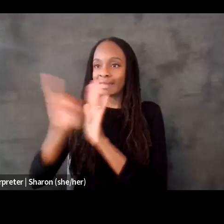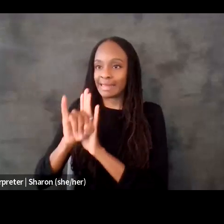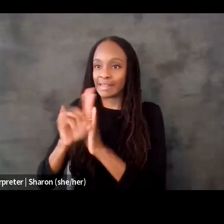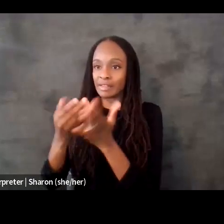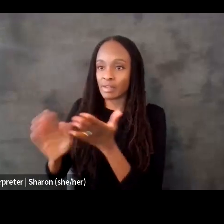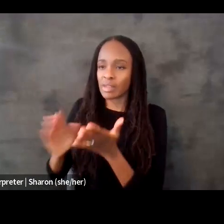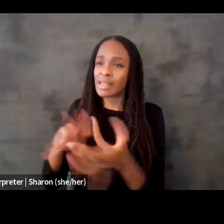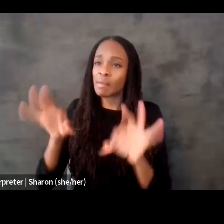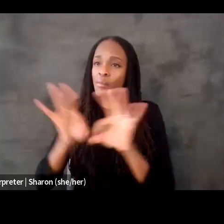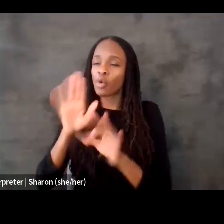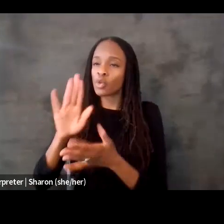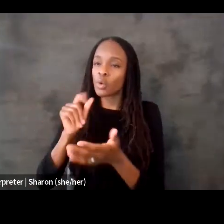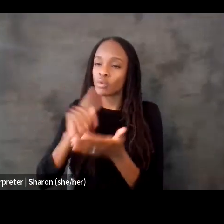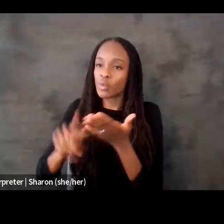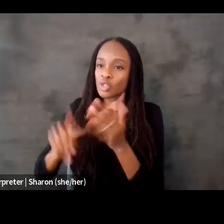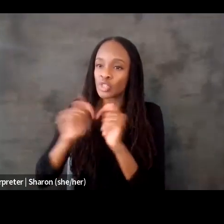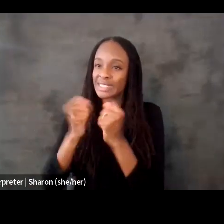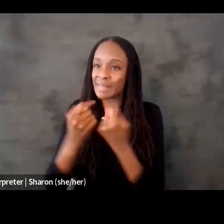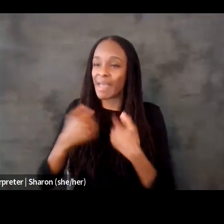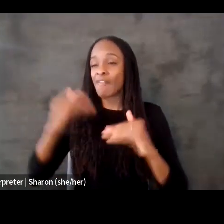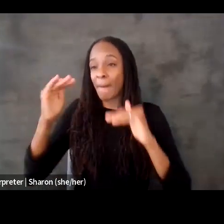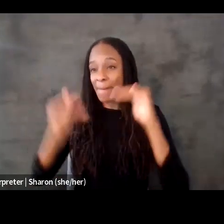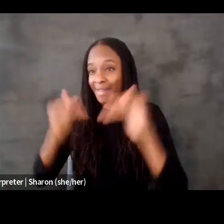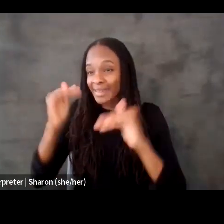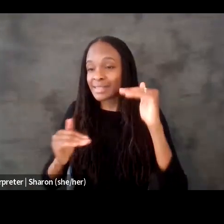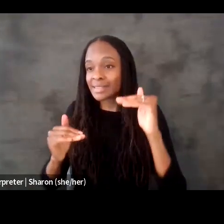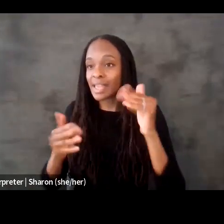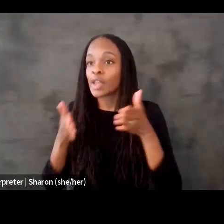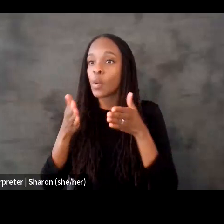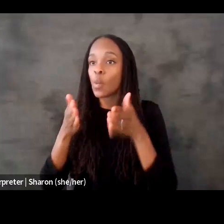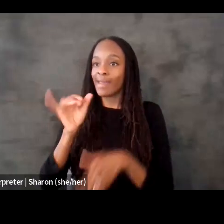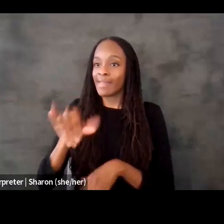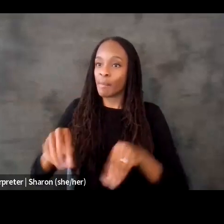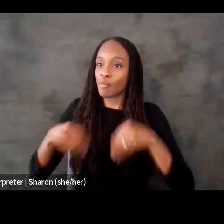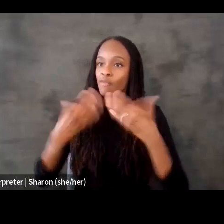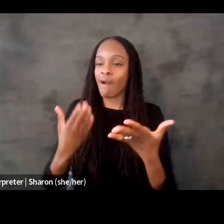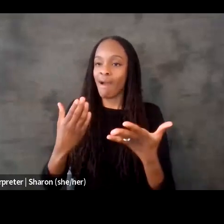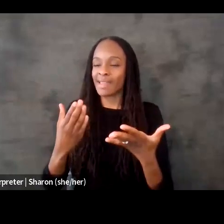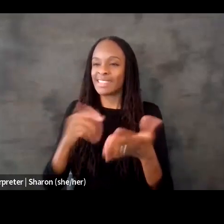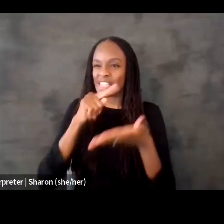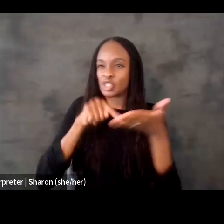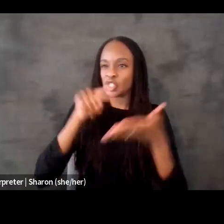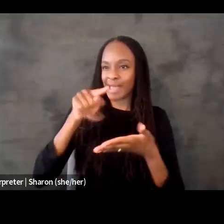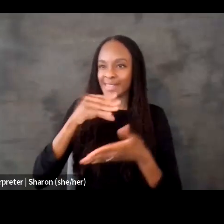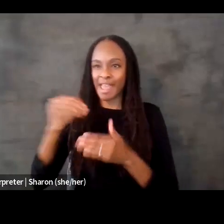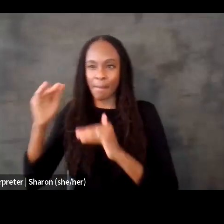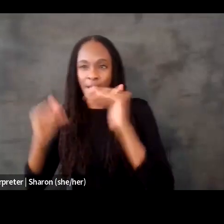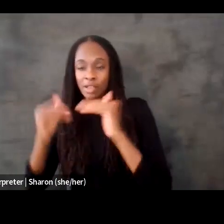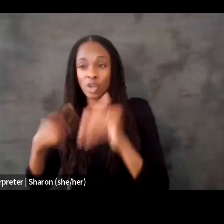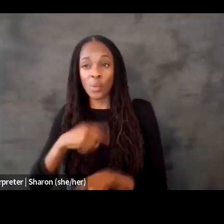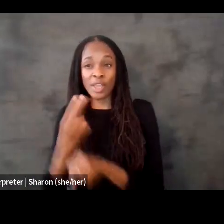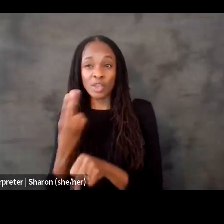it's important that your research team is balanced in a way that provides this kind of checks and balances, right? Are we using